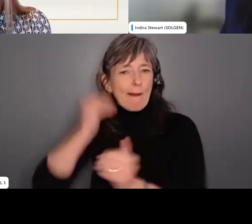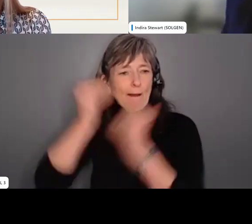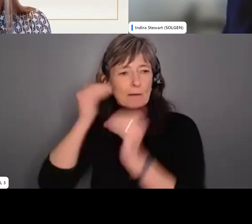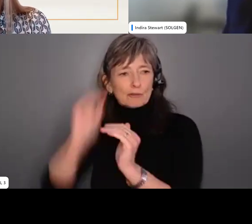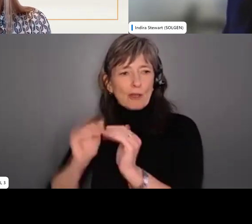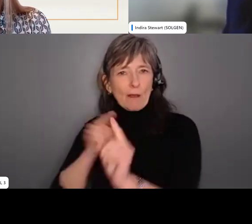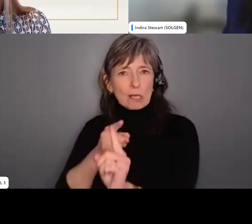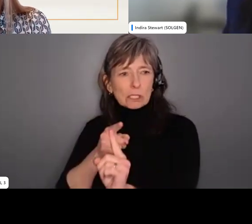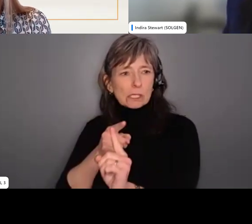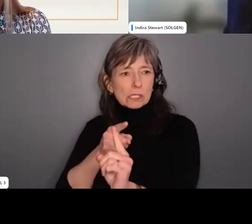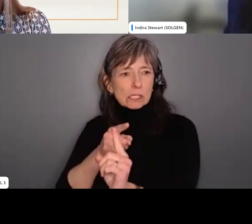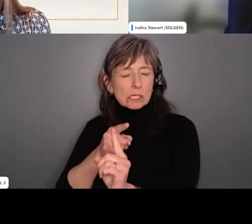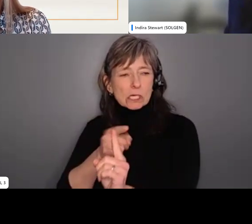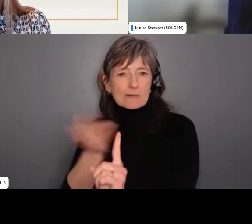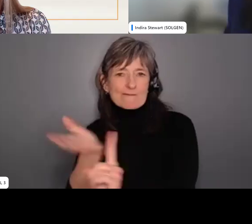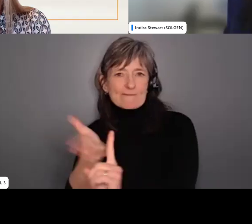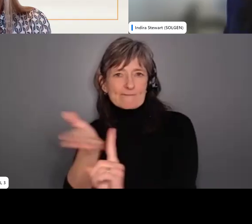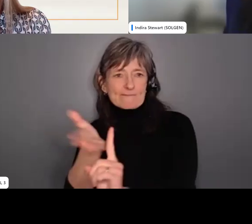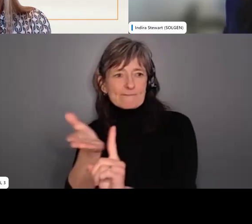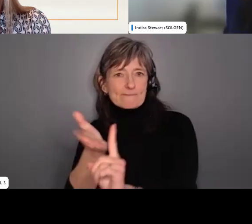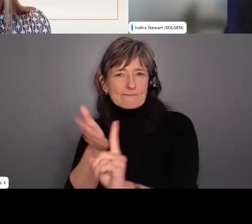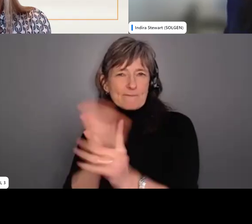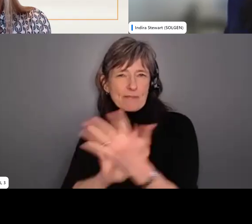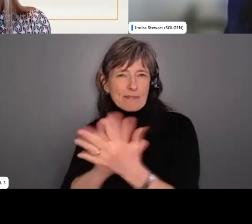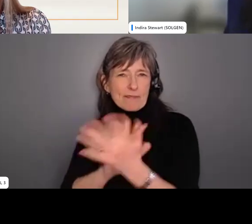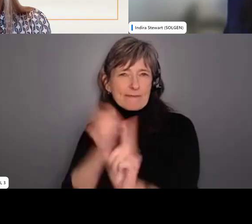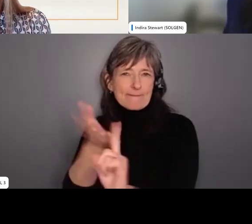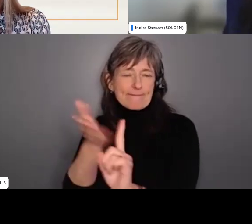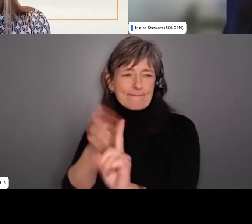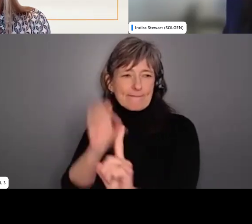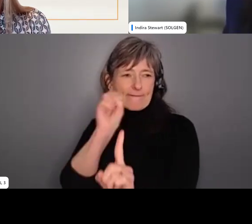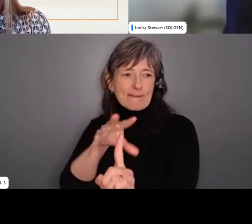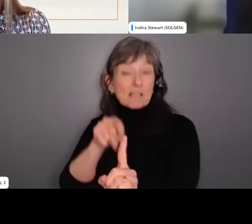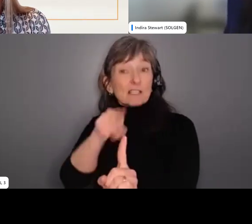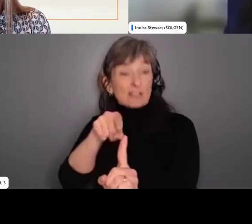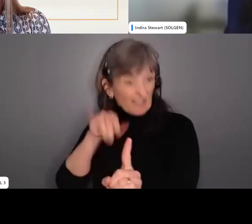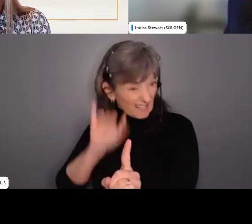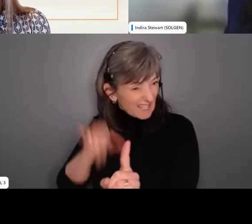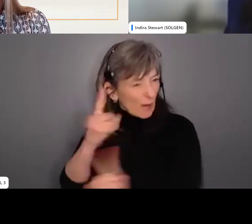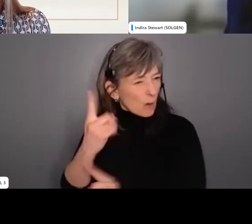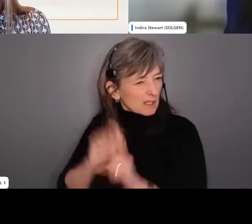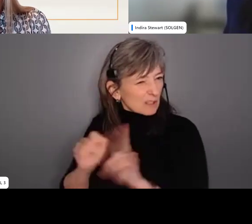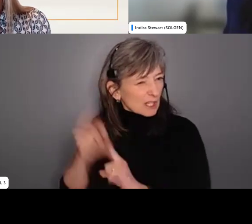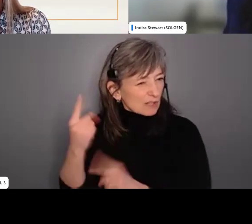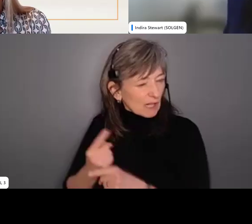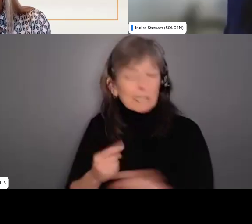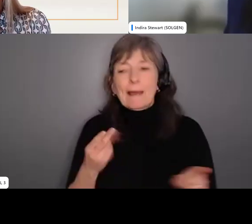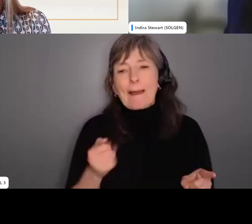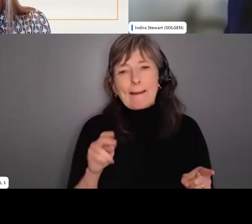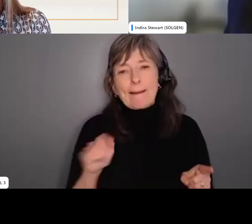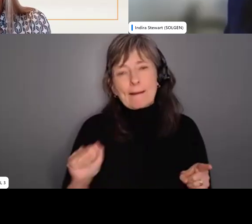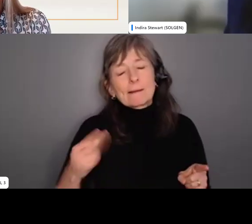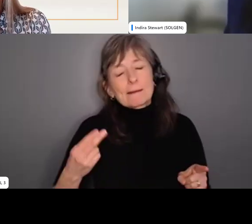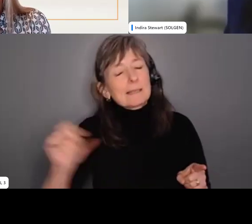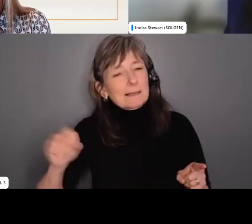what ended up happening with that case if we reviewed it. Hannah's nodding yes. We did, yeah. Yeah. So that was a